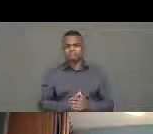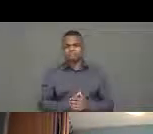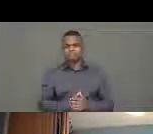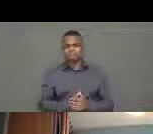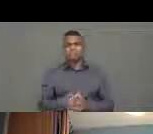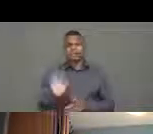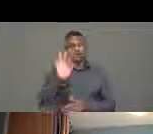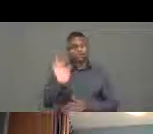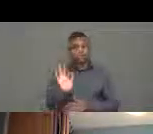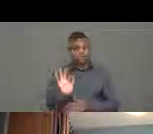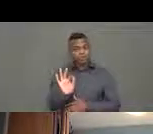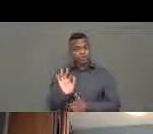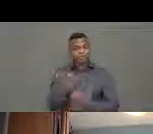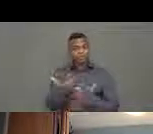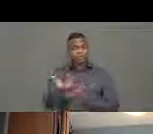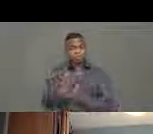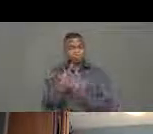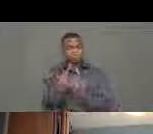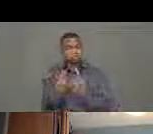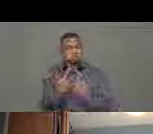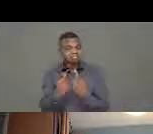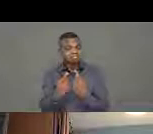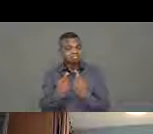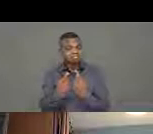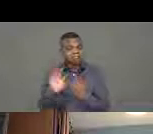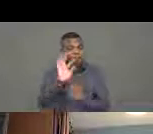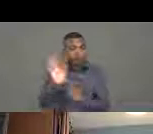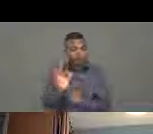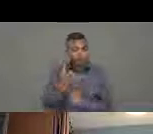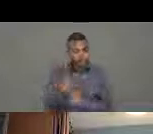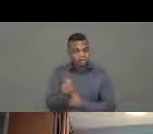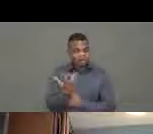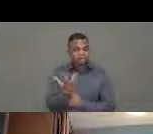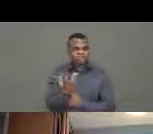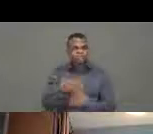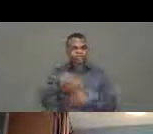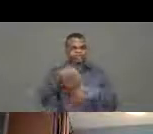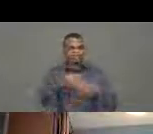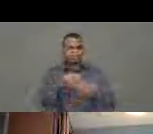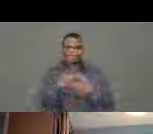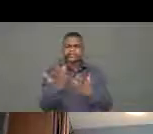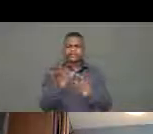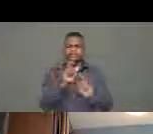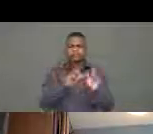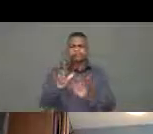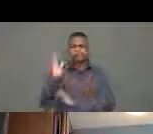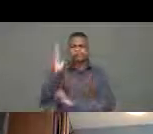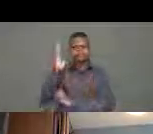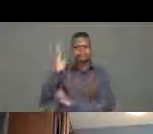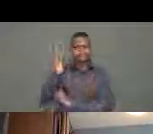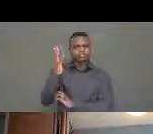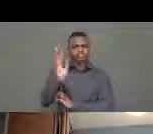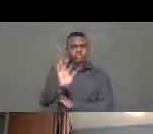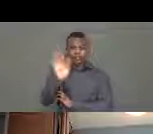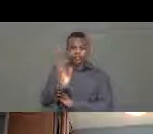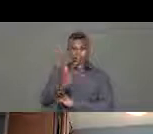actual content that's being presented, please put those questions in the chat box and they'll be gathered up and used at the